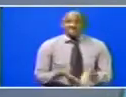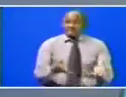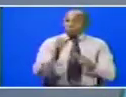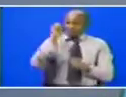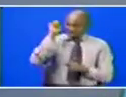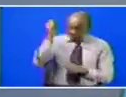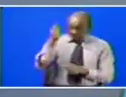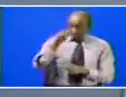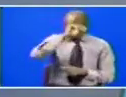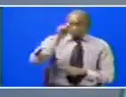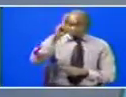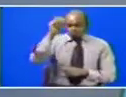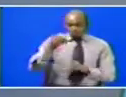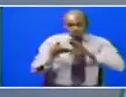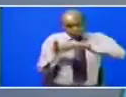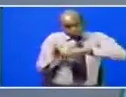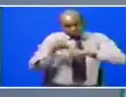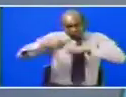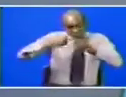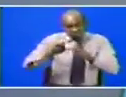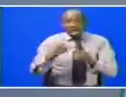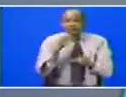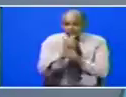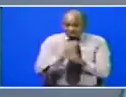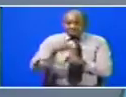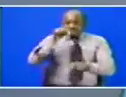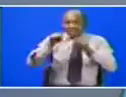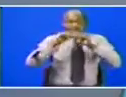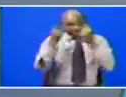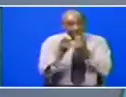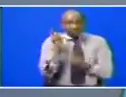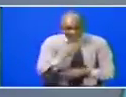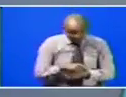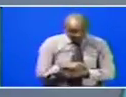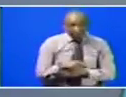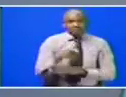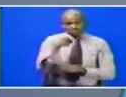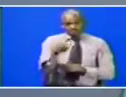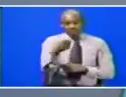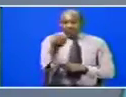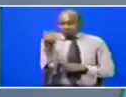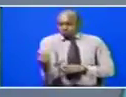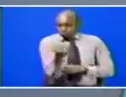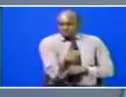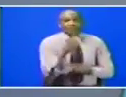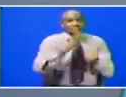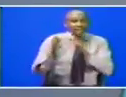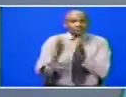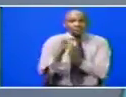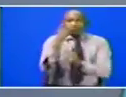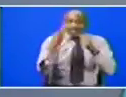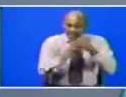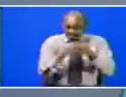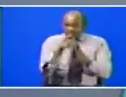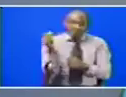So the Kenyan Judo Association has selected a team that will represent Kenya in the East Africa Judo Cadet and Junior Championships slated for the 28th